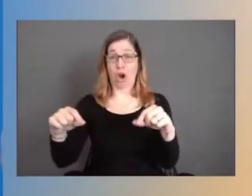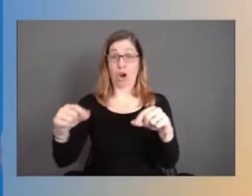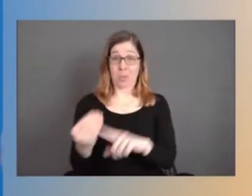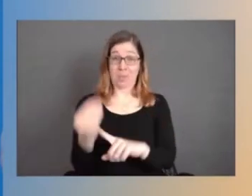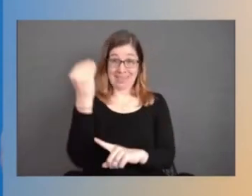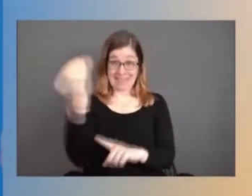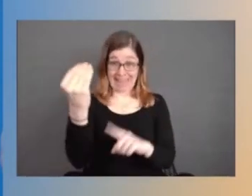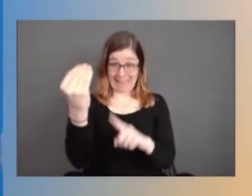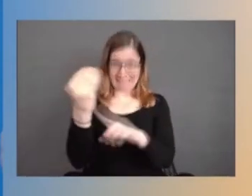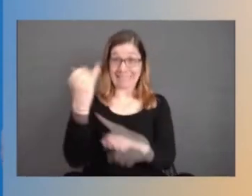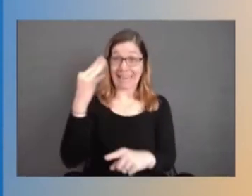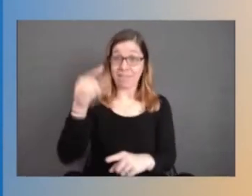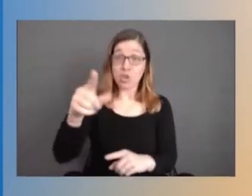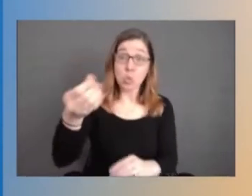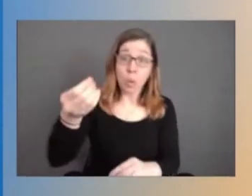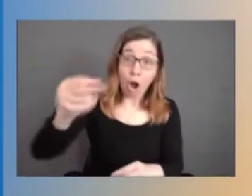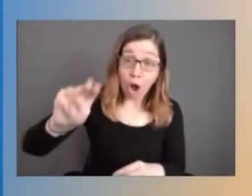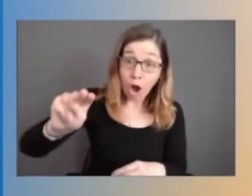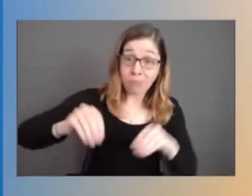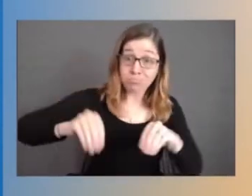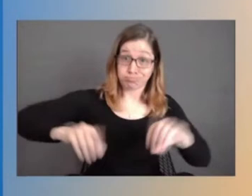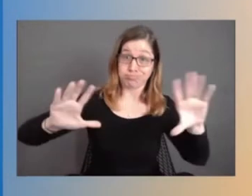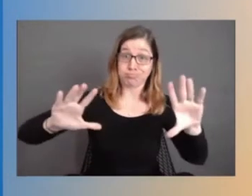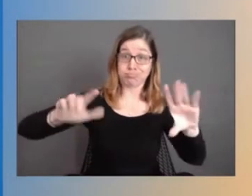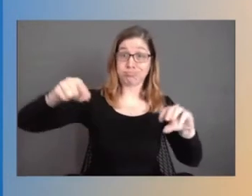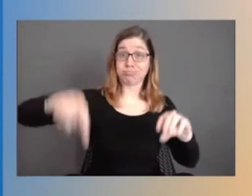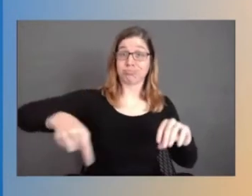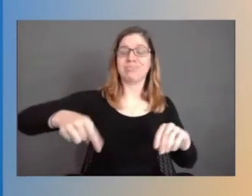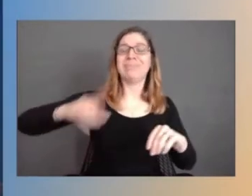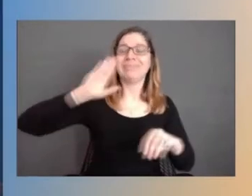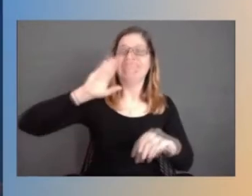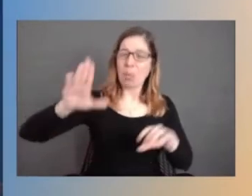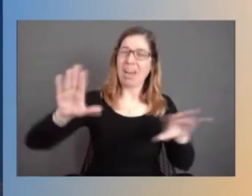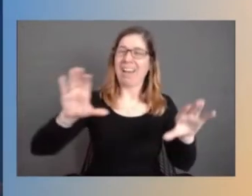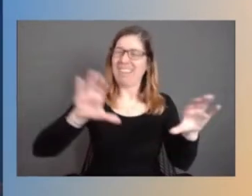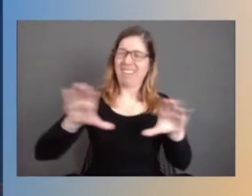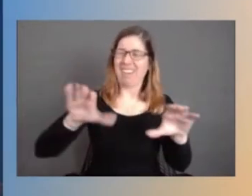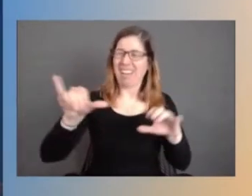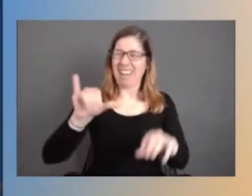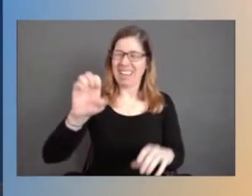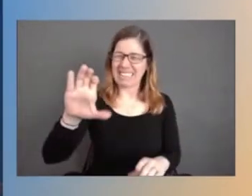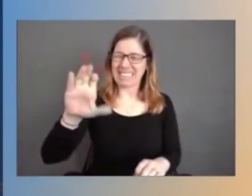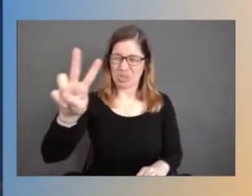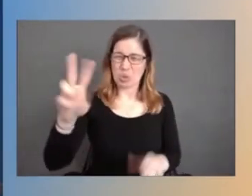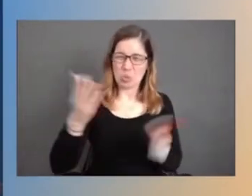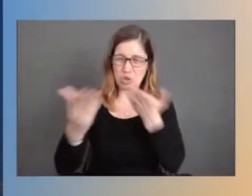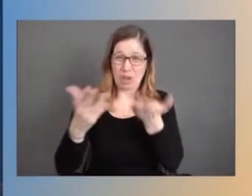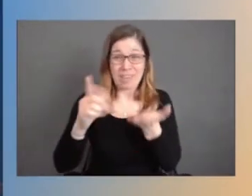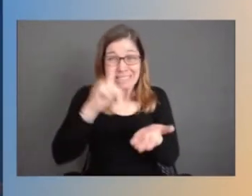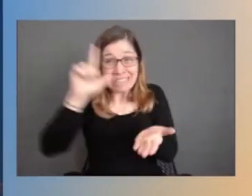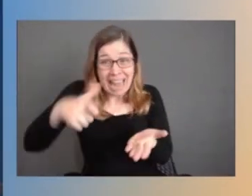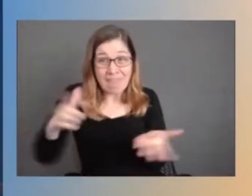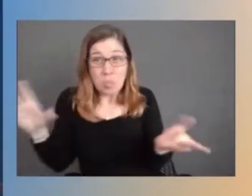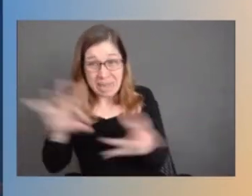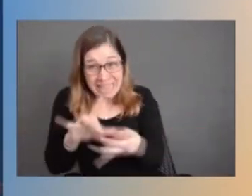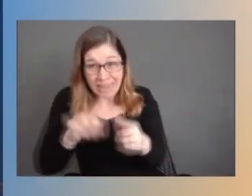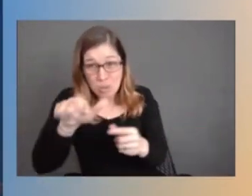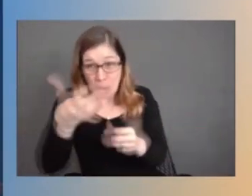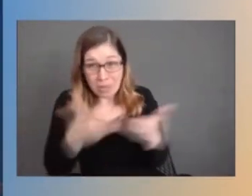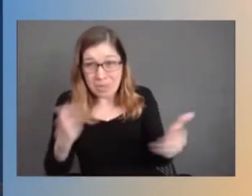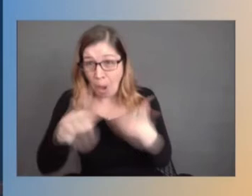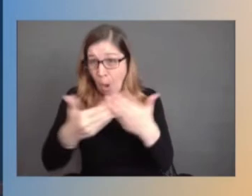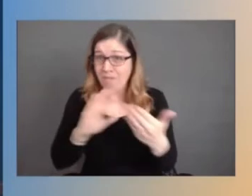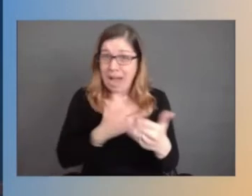on, it effectively acts as an EC2 server. It doesn't actually need to be connected to anything else. All of our control plane